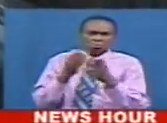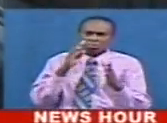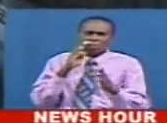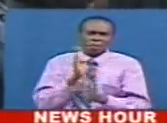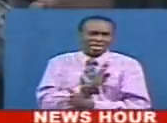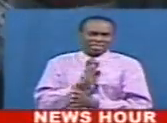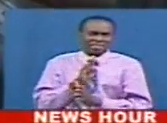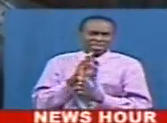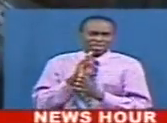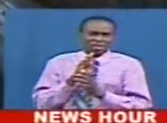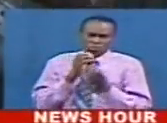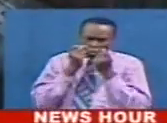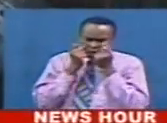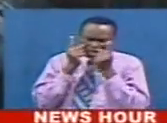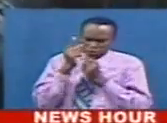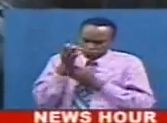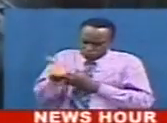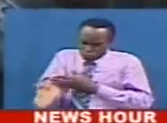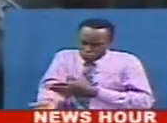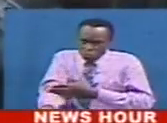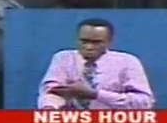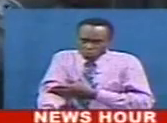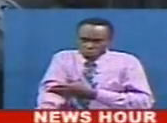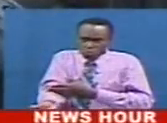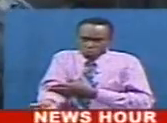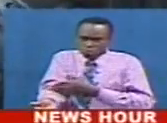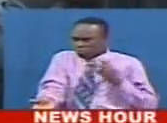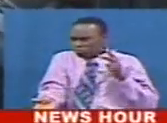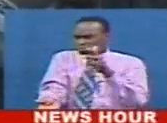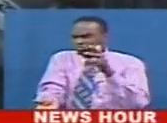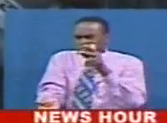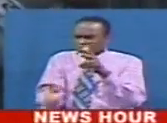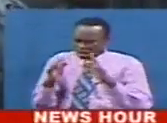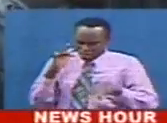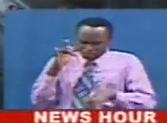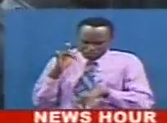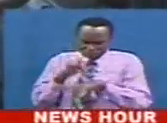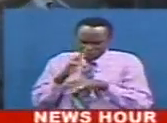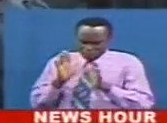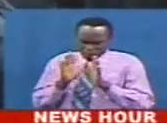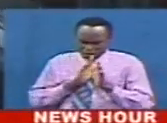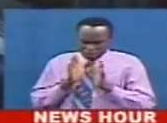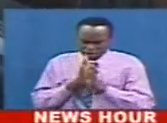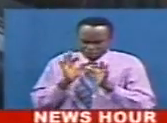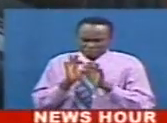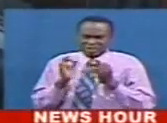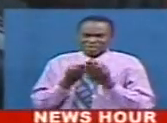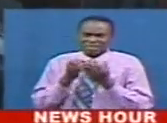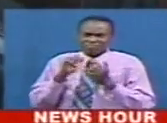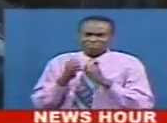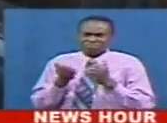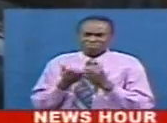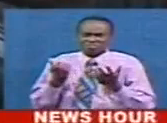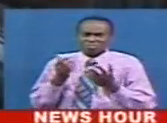I live at dawn, get home late at night because of the traffic, and it affects my family. Like a question about phone channels, traffic in